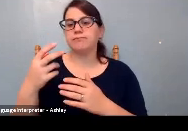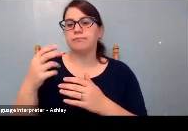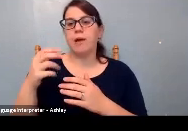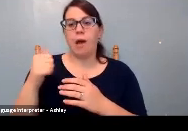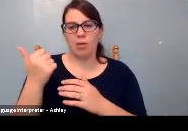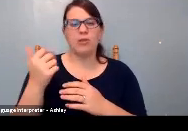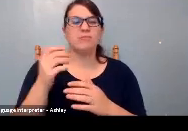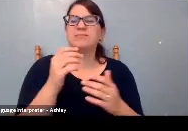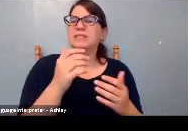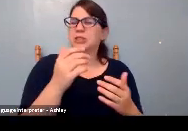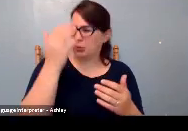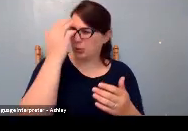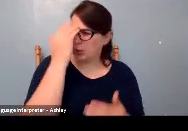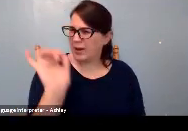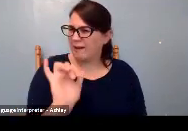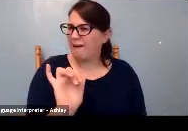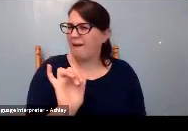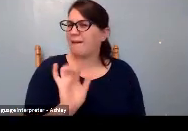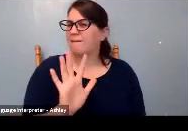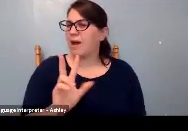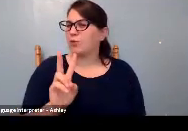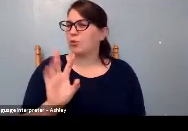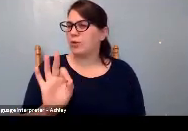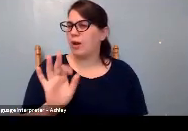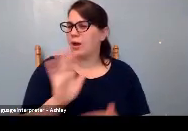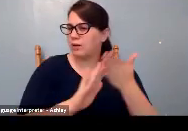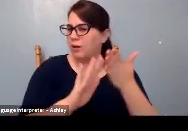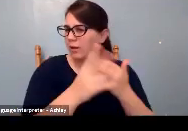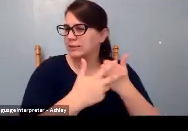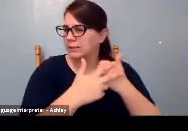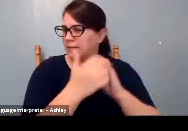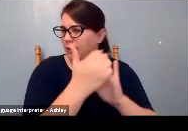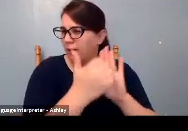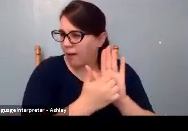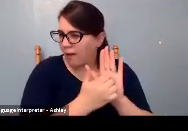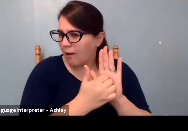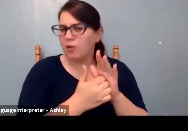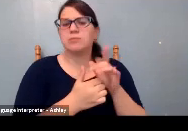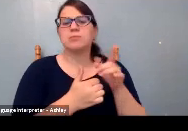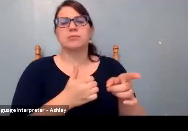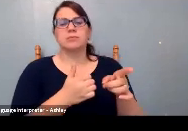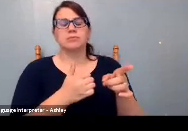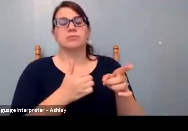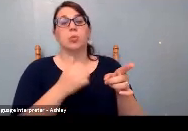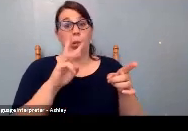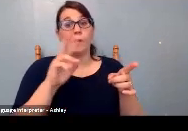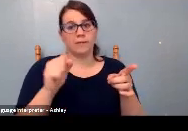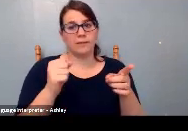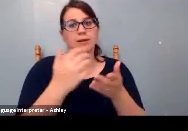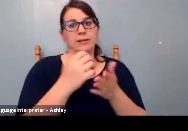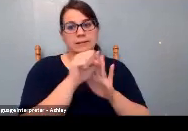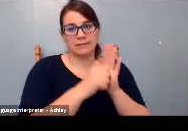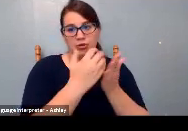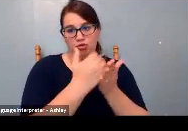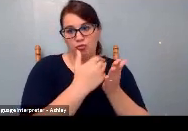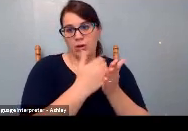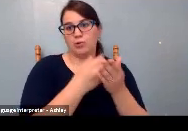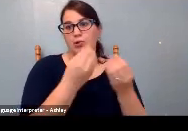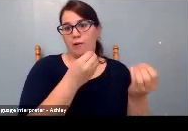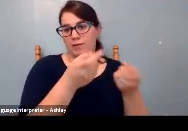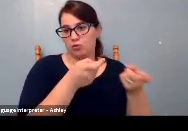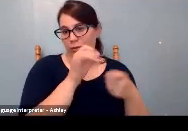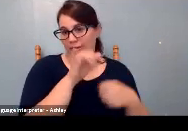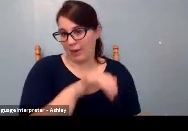529 college savings accounts. Those are also administered by the West Virginia State Treasurer's Office. They're done online.